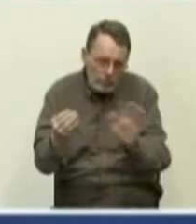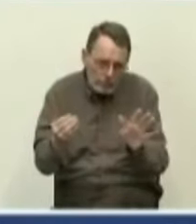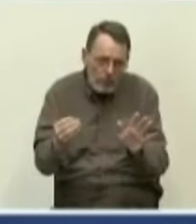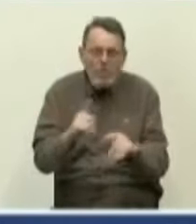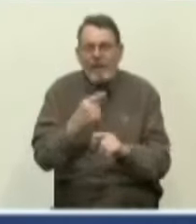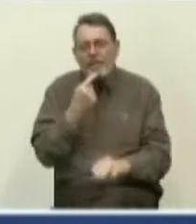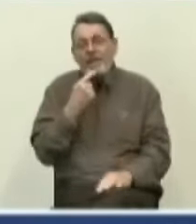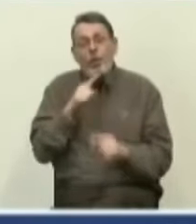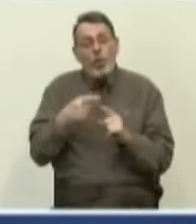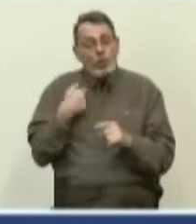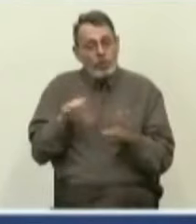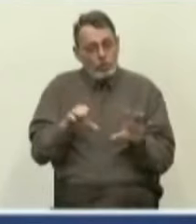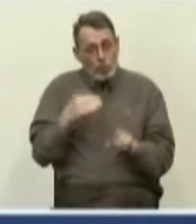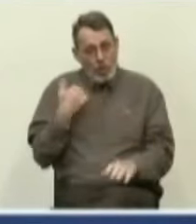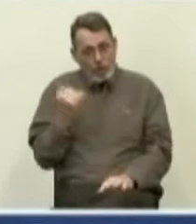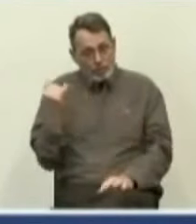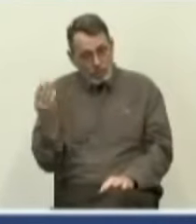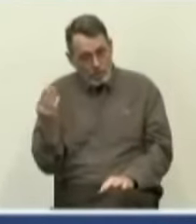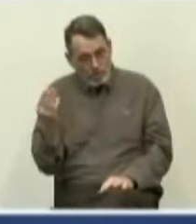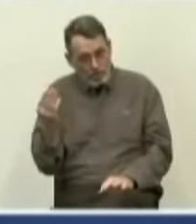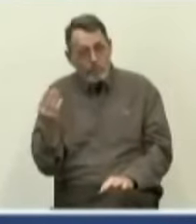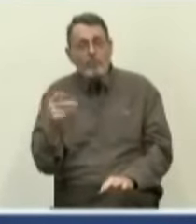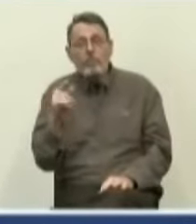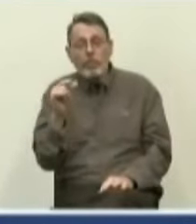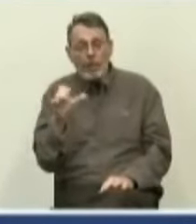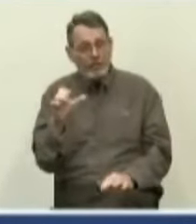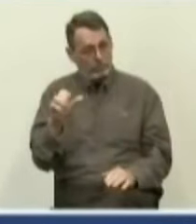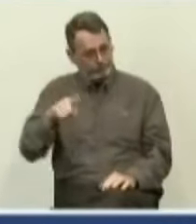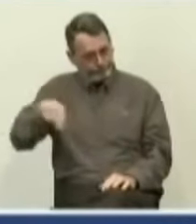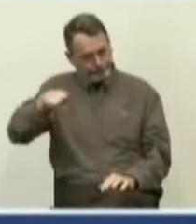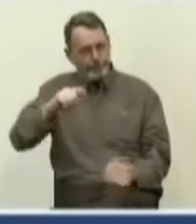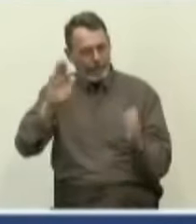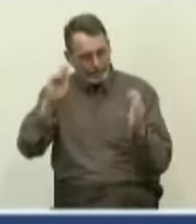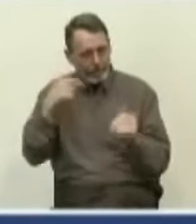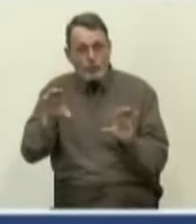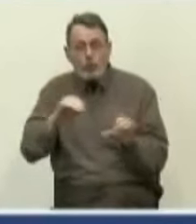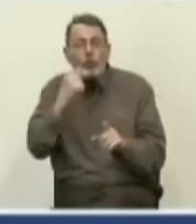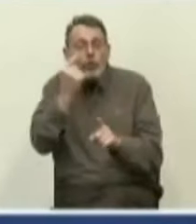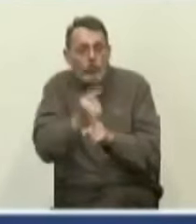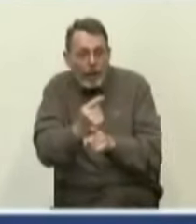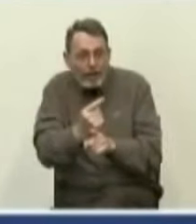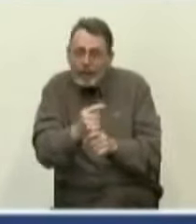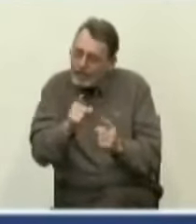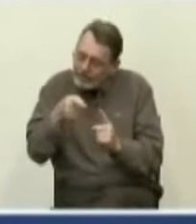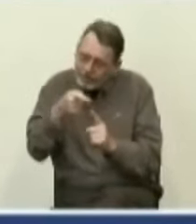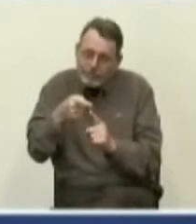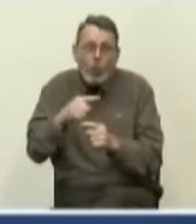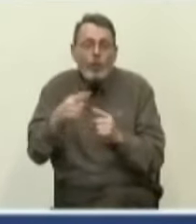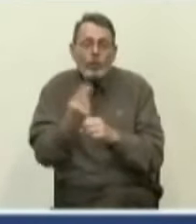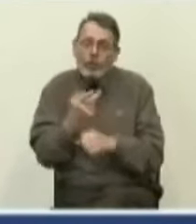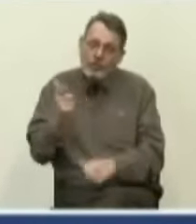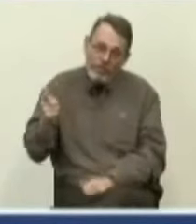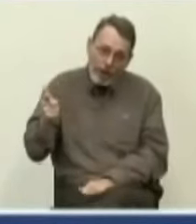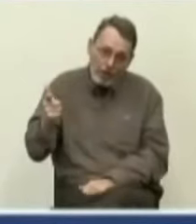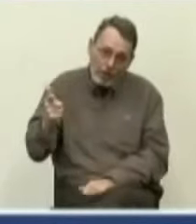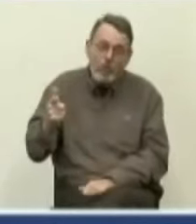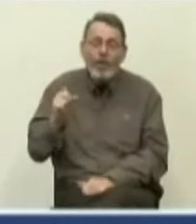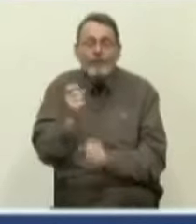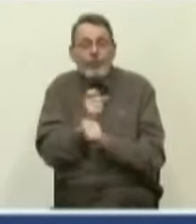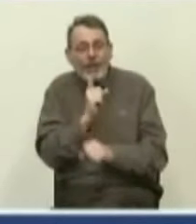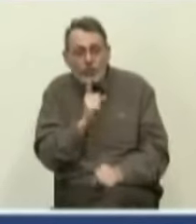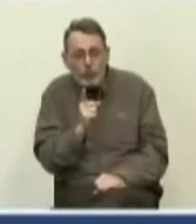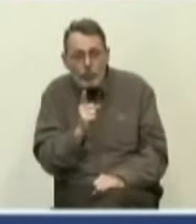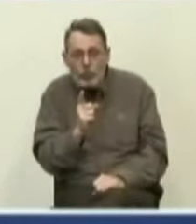is when we do our jobs, the public expect us to do it right, particularly when we use a firearm. And we have to make sure that